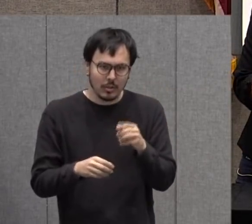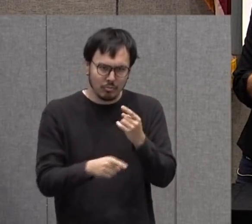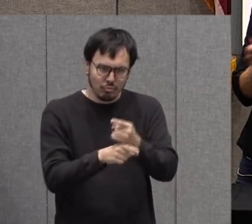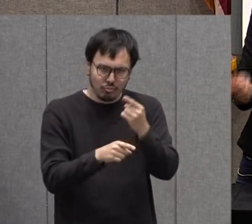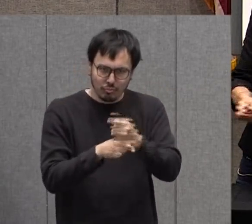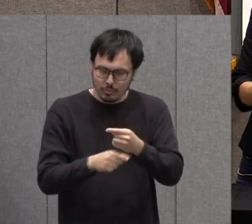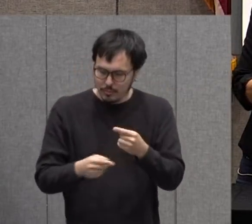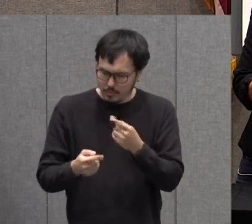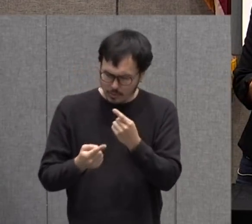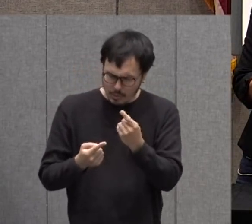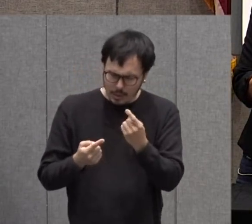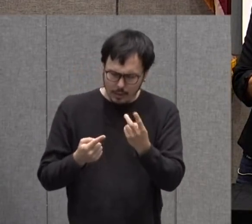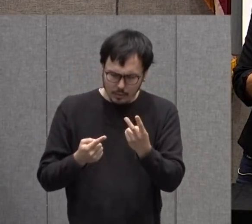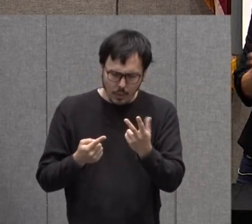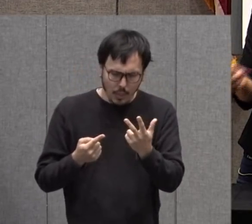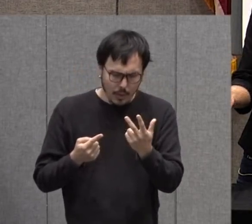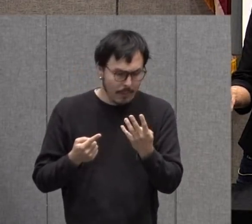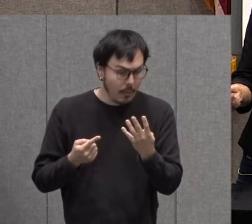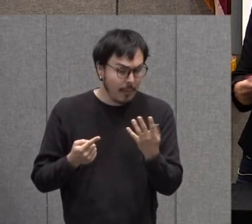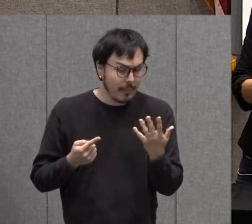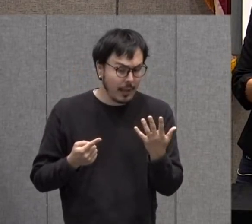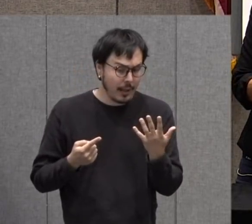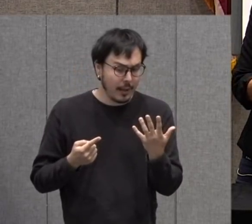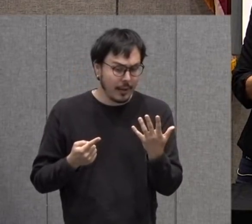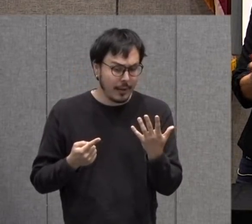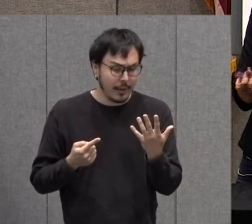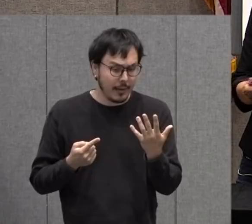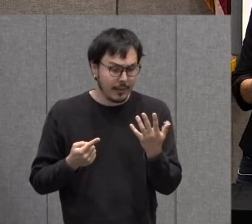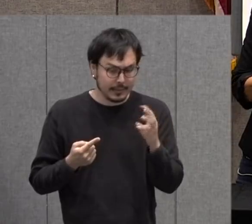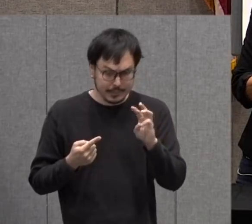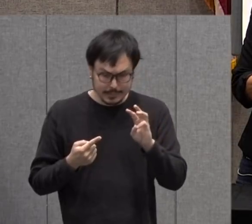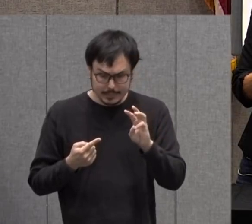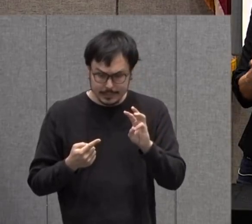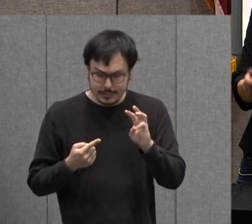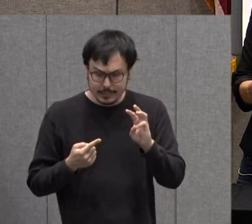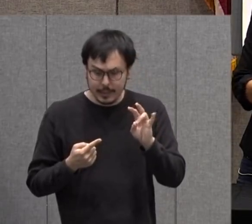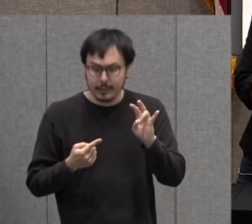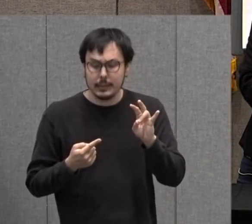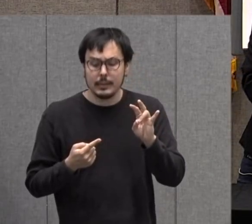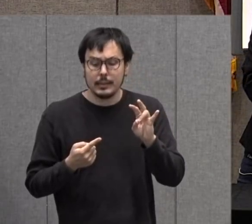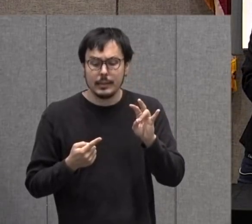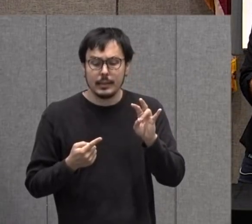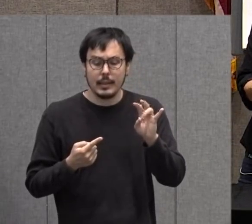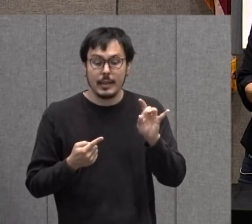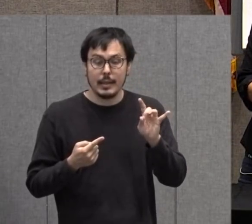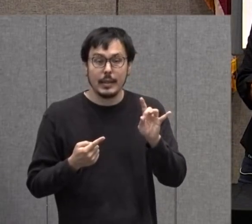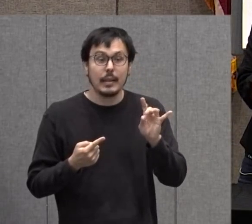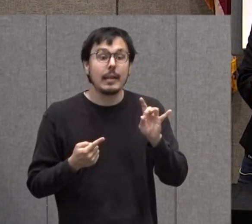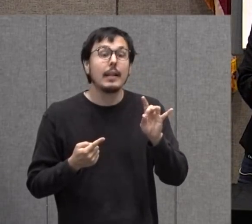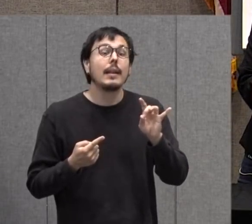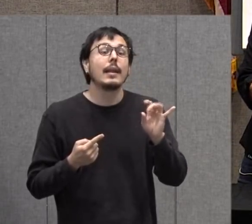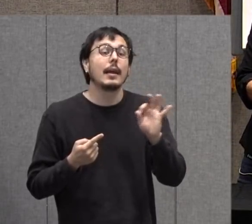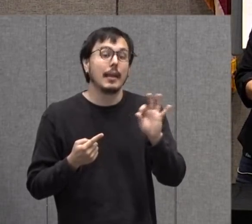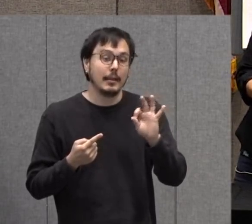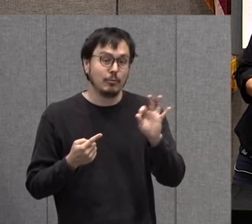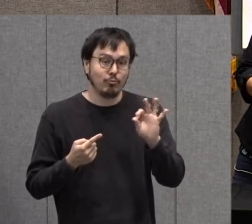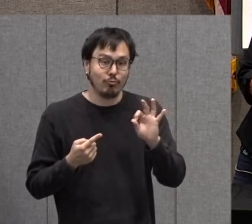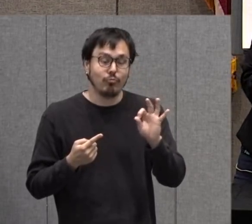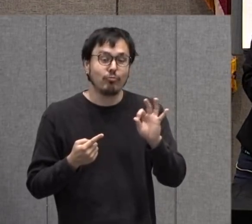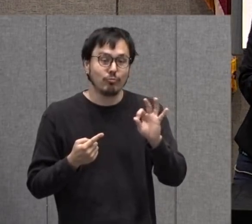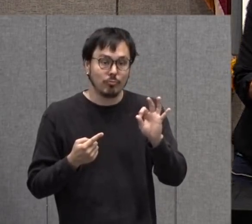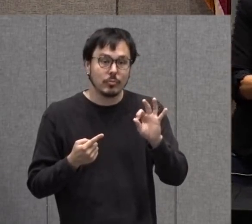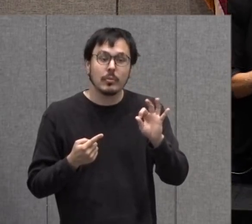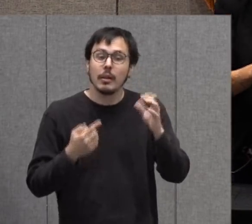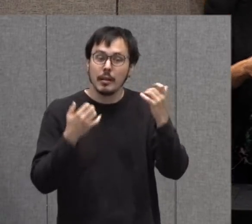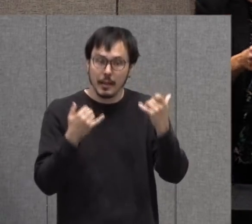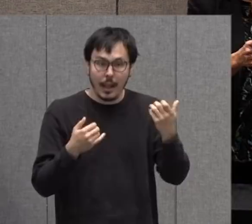3, 4, 5, and 6, 7, 8, and 9. Okay,